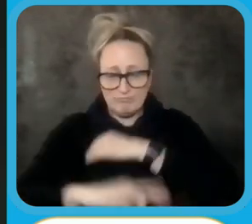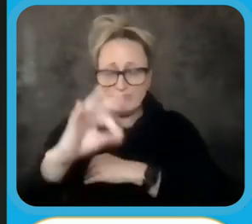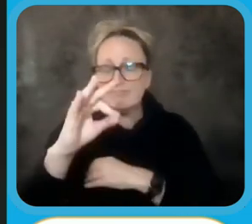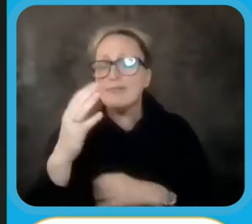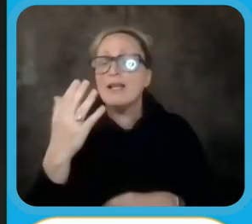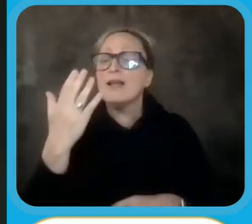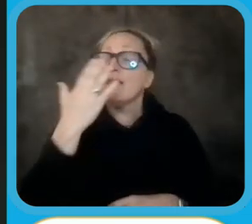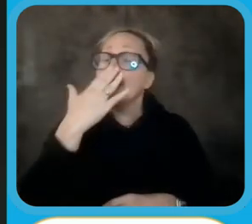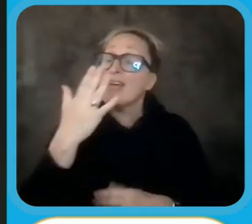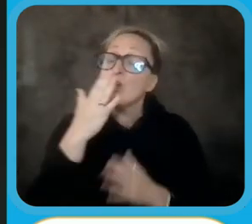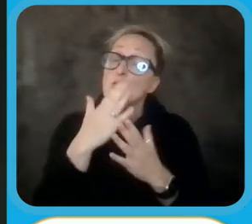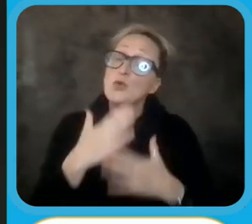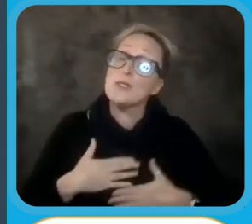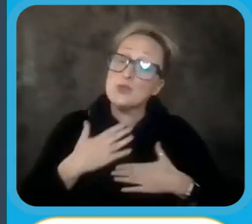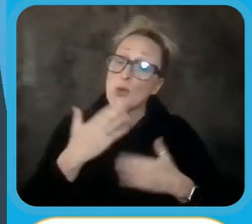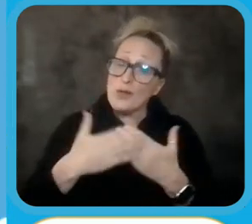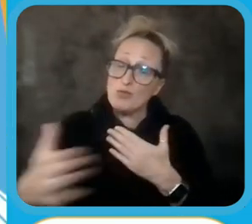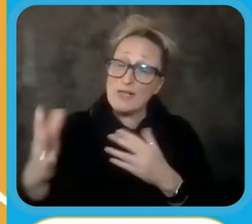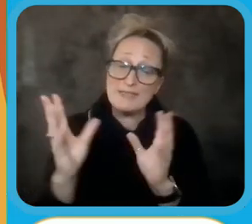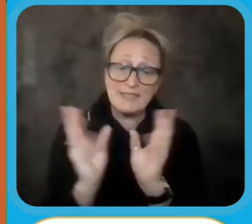Enjoy the rest of the convention.